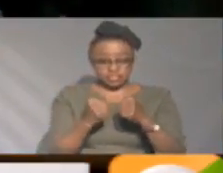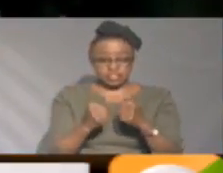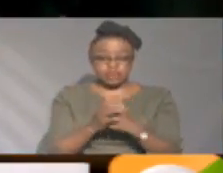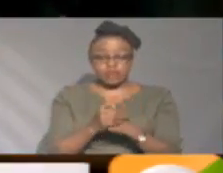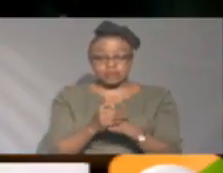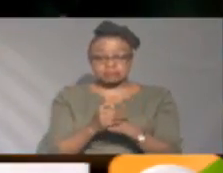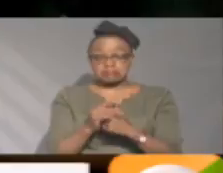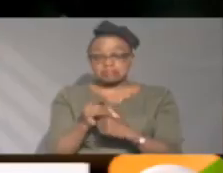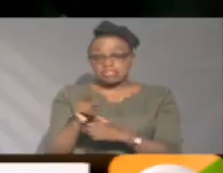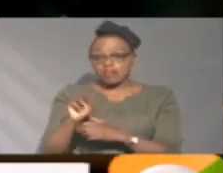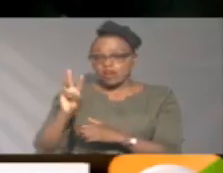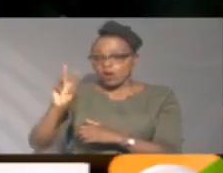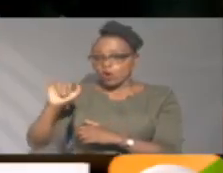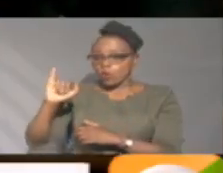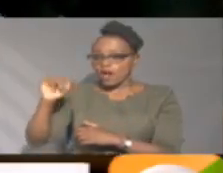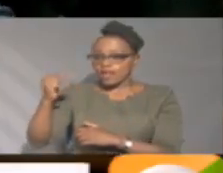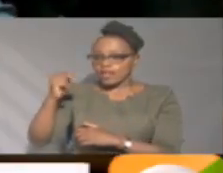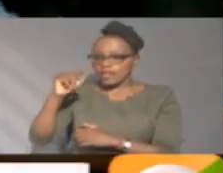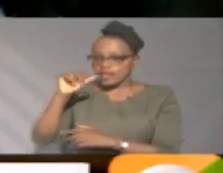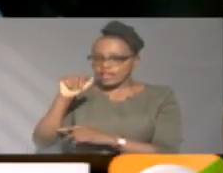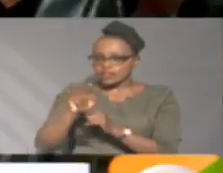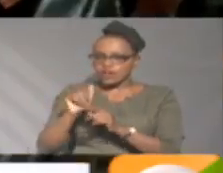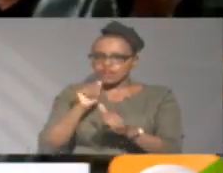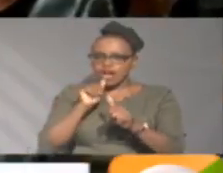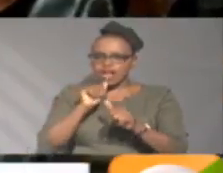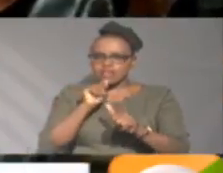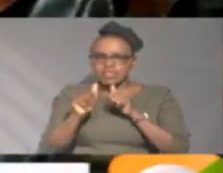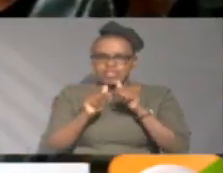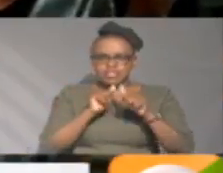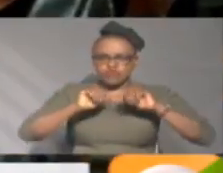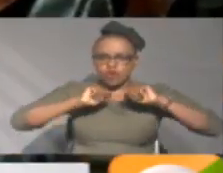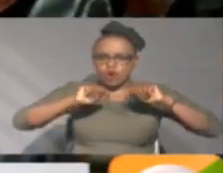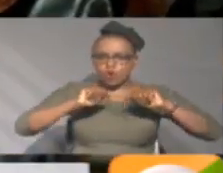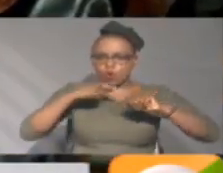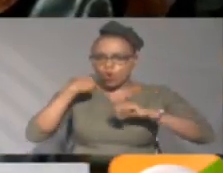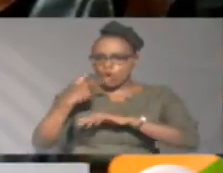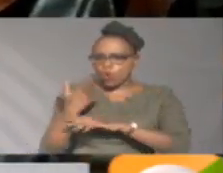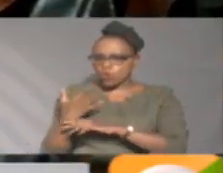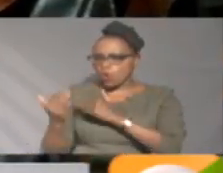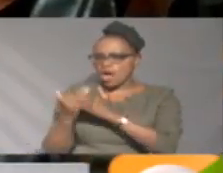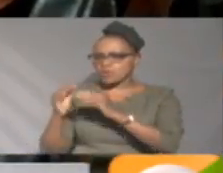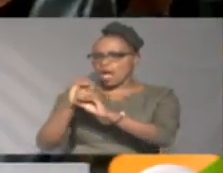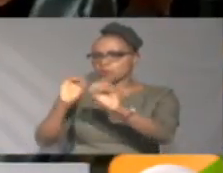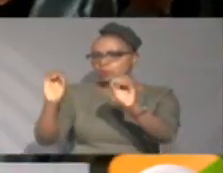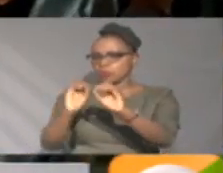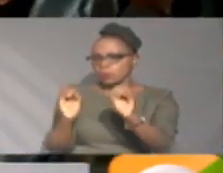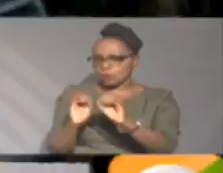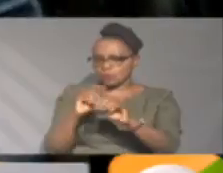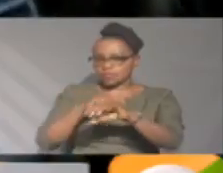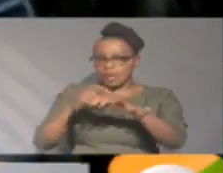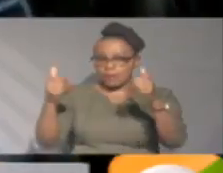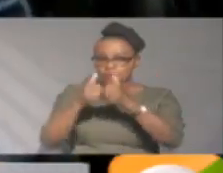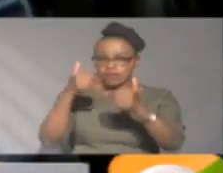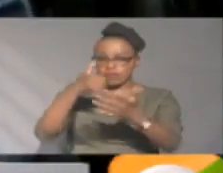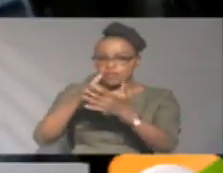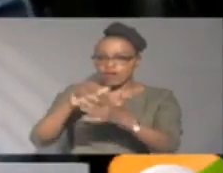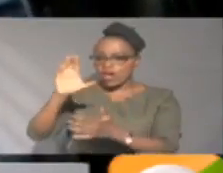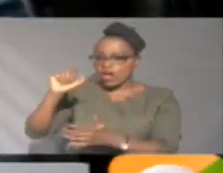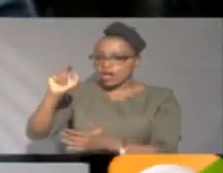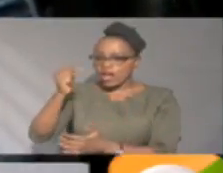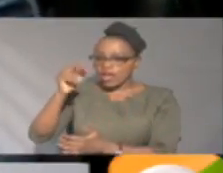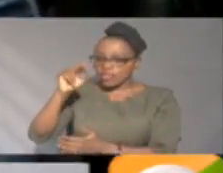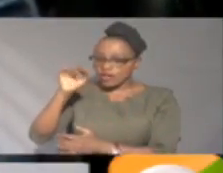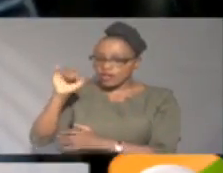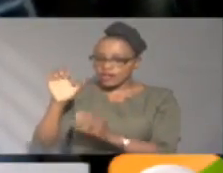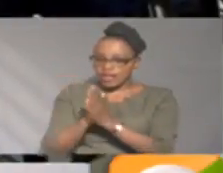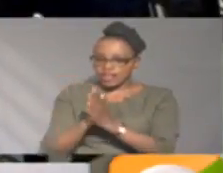Interviewed the athletes. It was Waihiga's testimony that he interviewed officials who felt mistreated during the Olympic Games, among them Catherine Dereba and